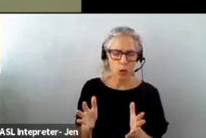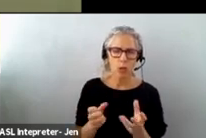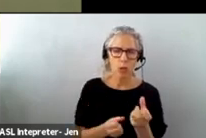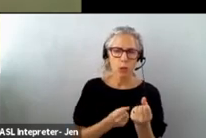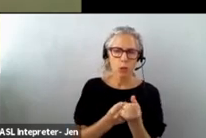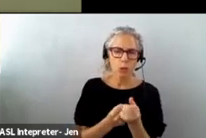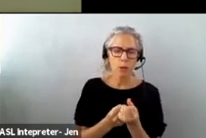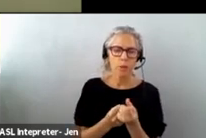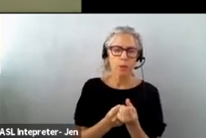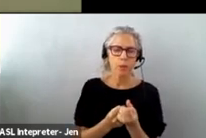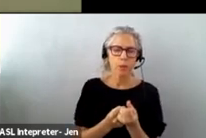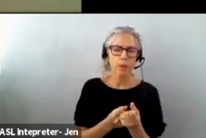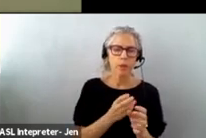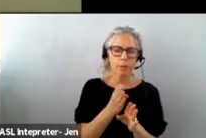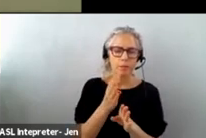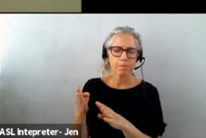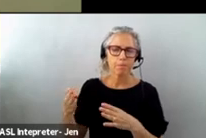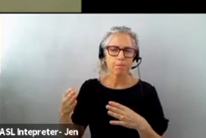this intersectoral approach.